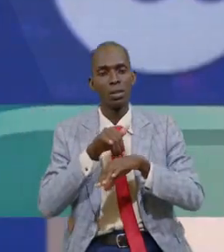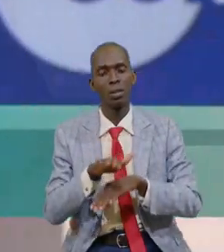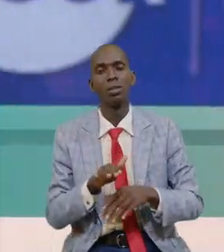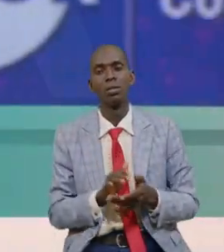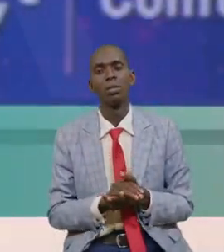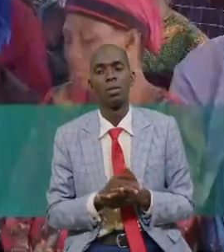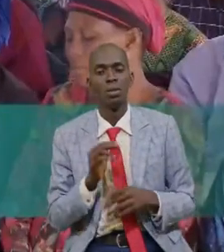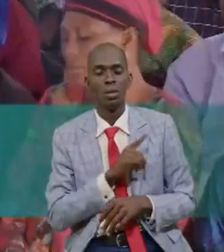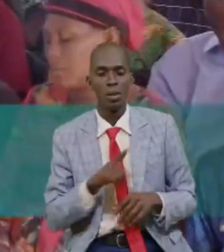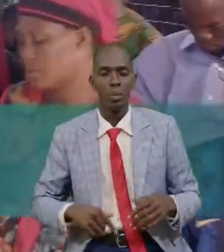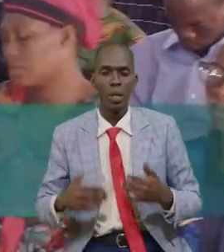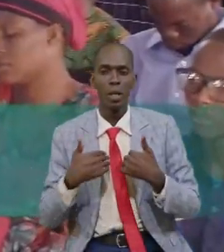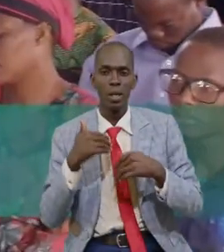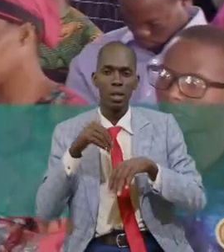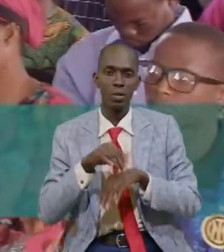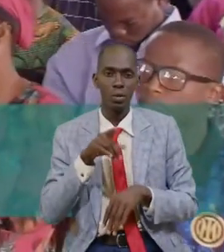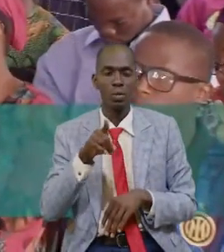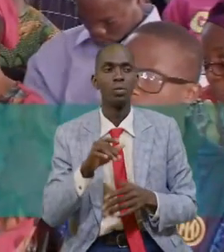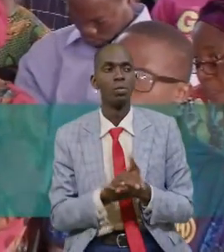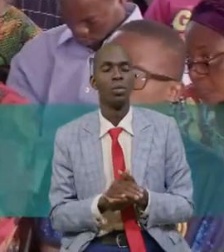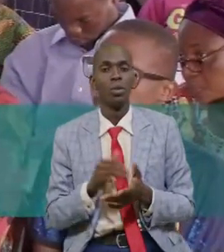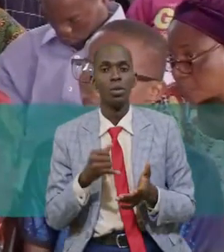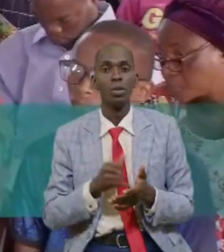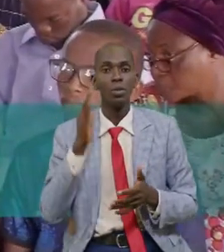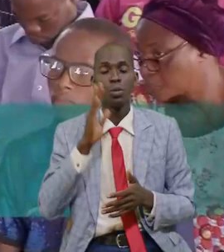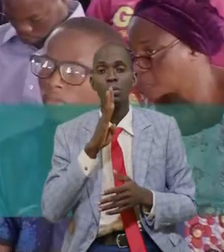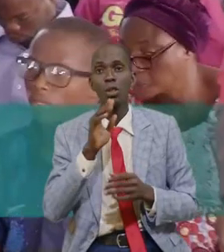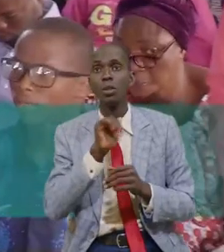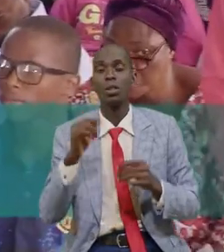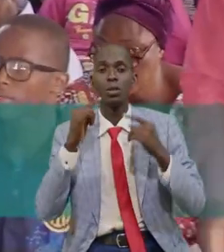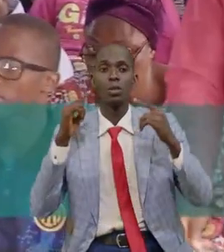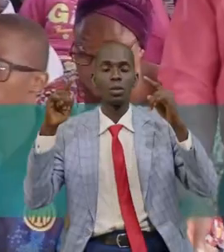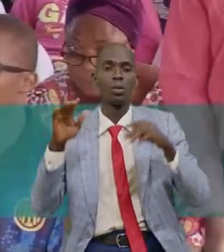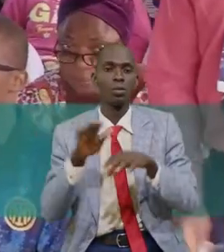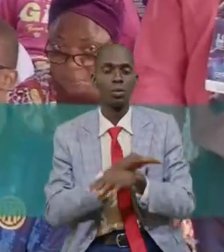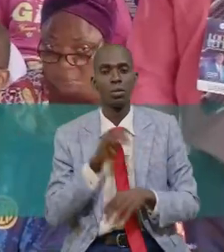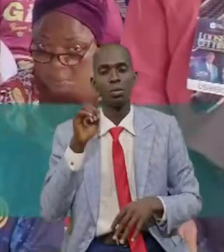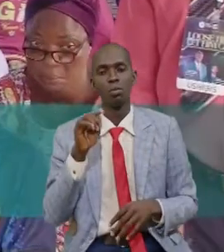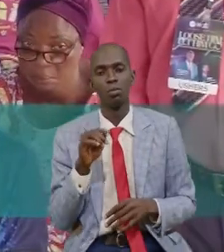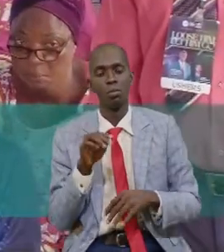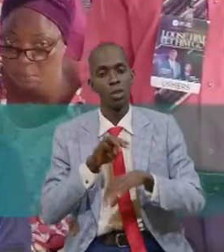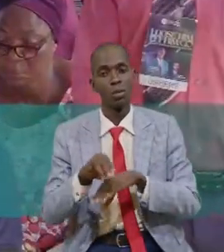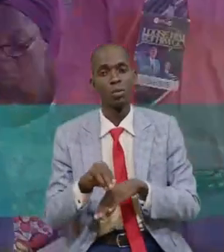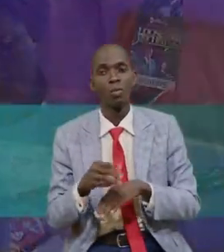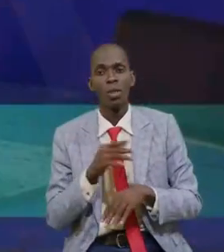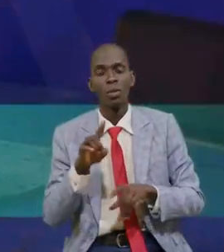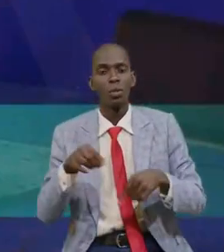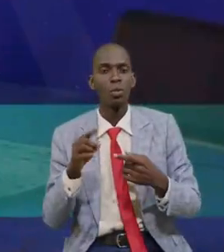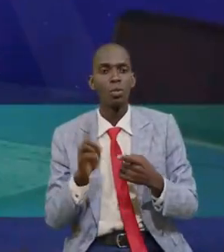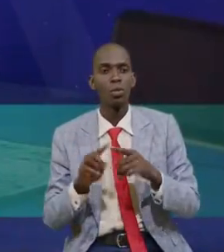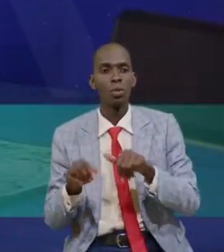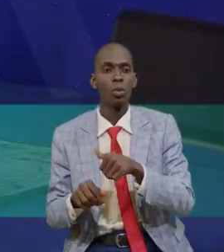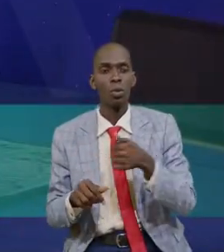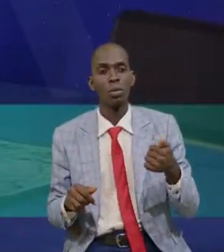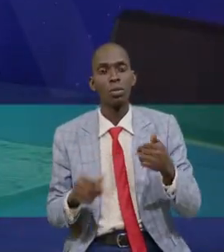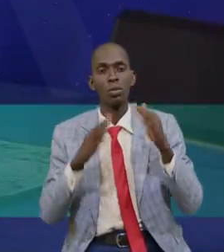has sent you. It will be a successful ministry. And then you go to other cities, other